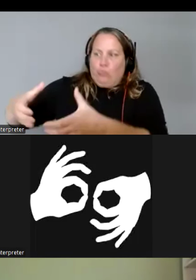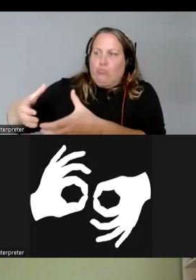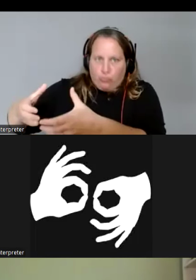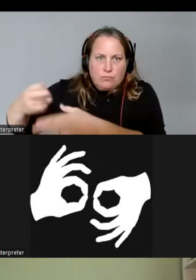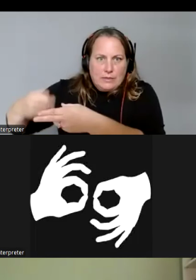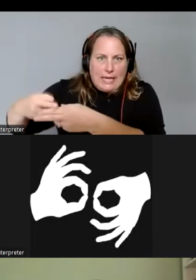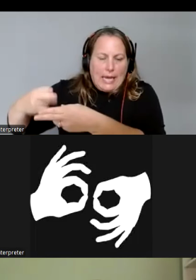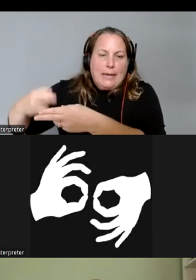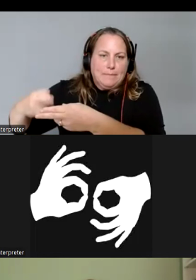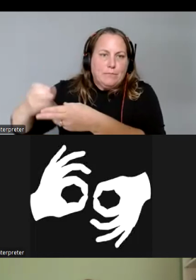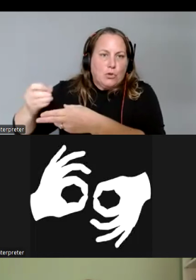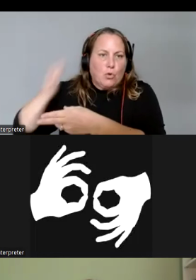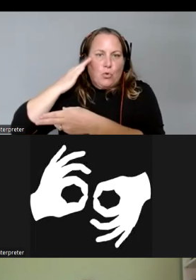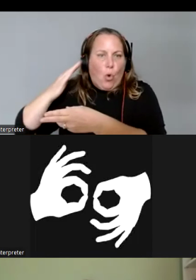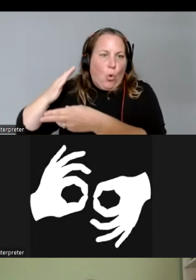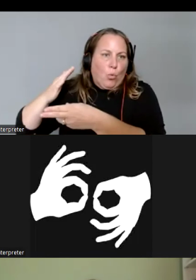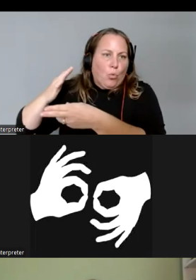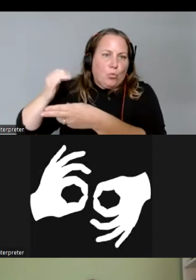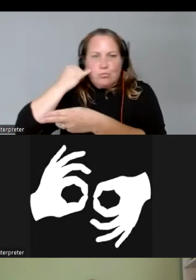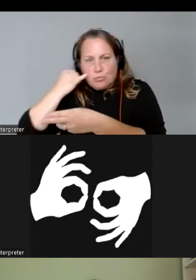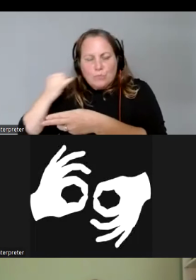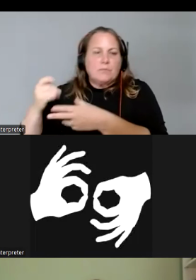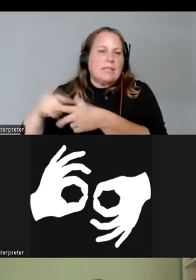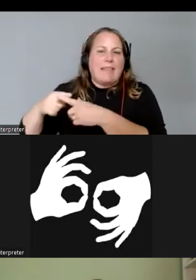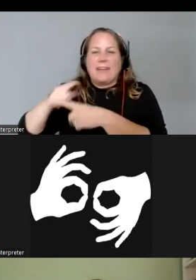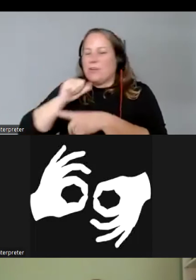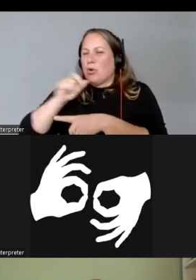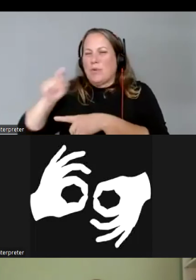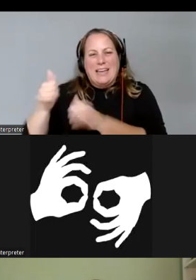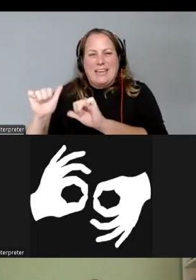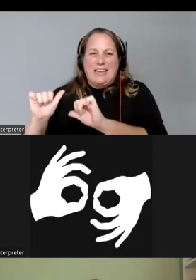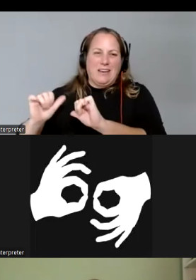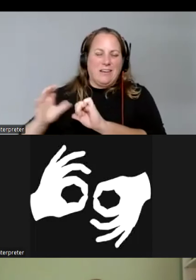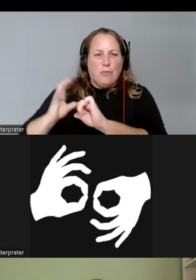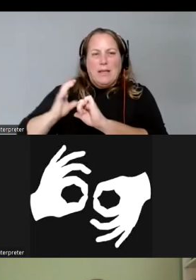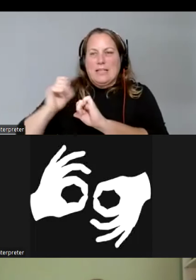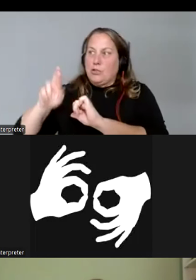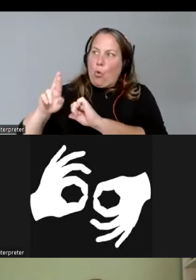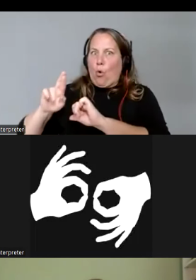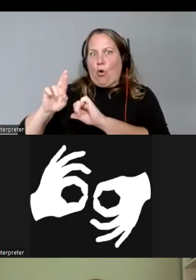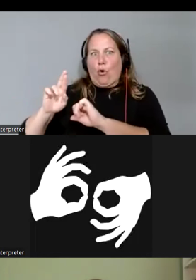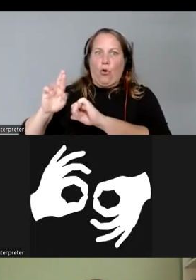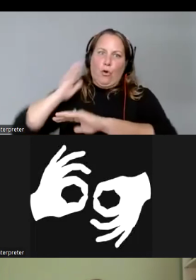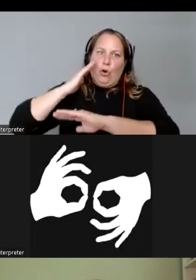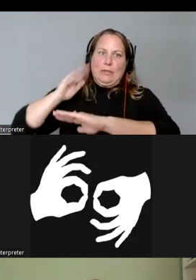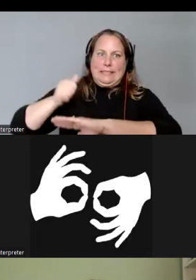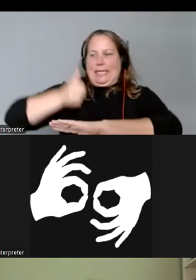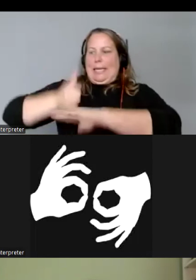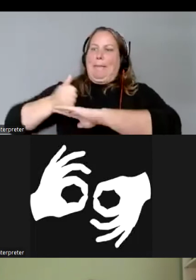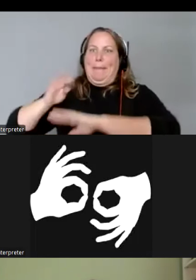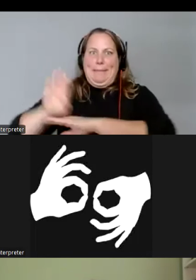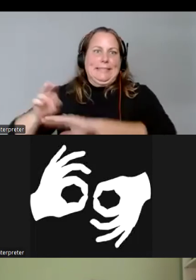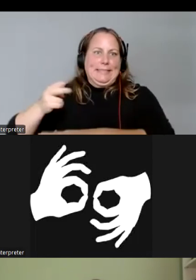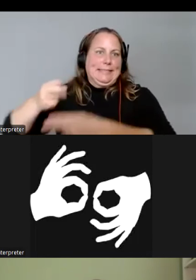of time. You don't need any sort of formalities or incorporation or anything like that. But what you